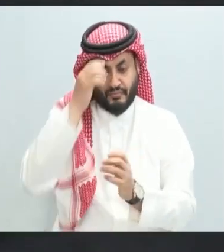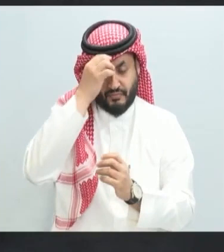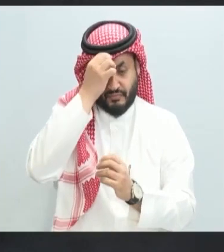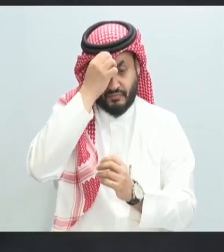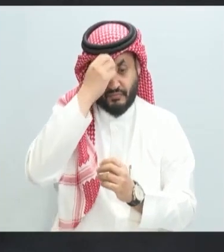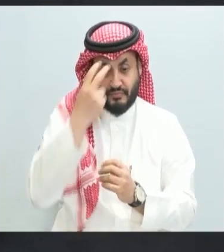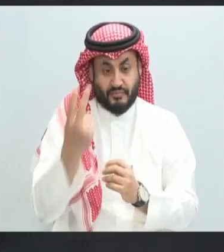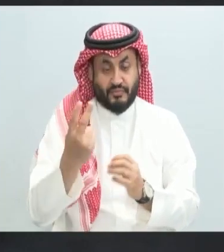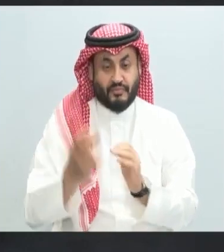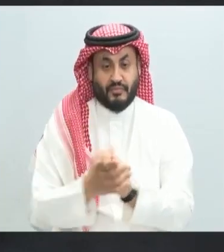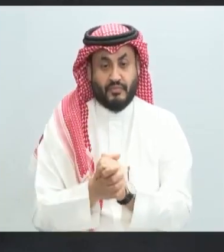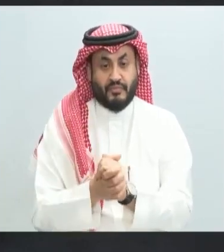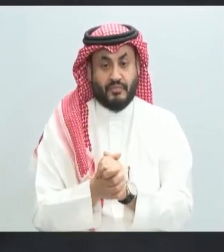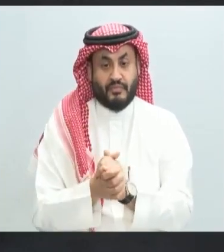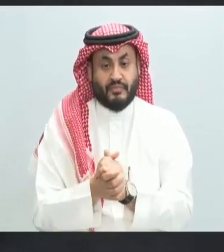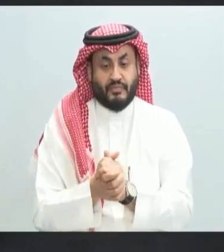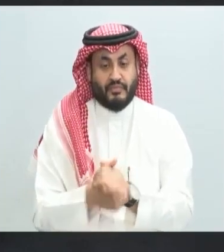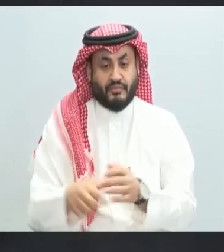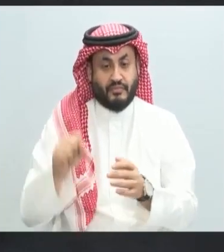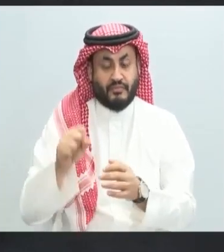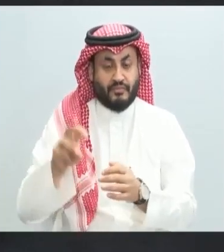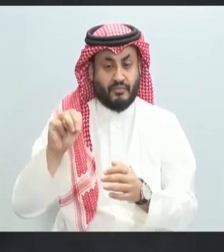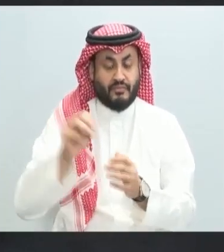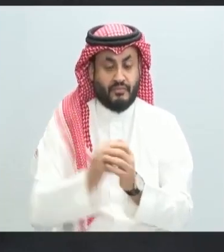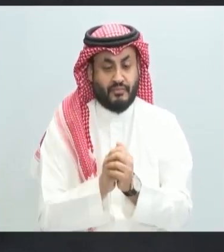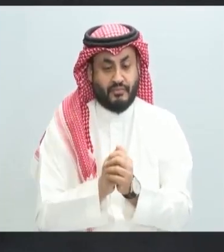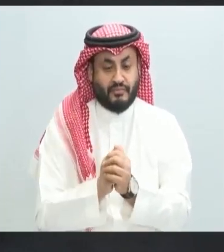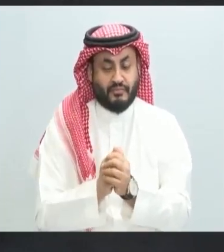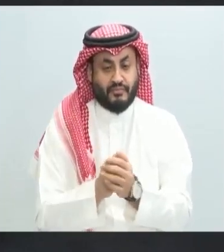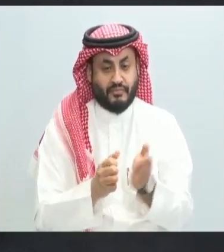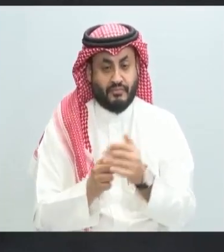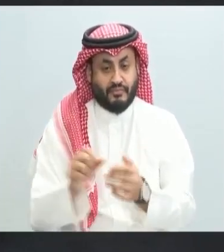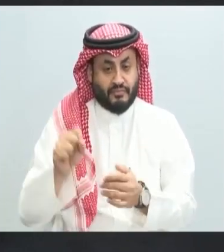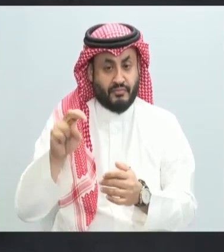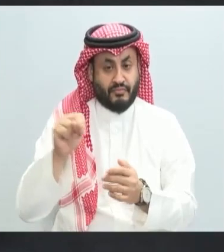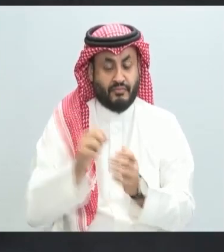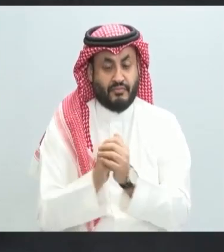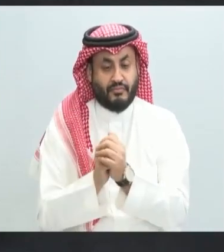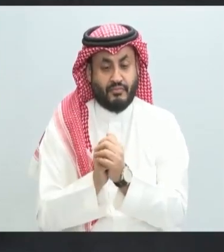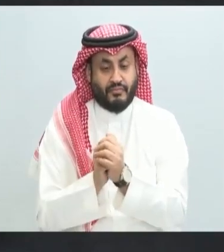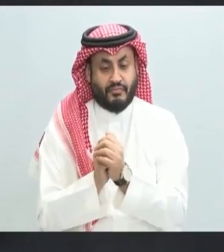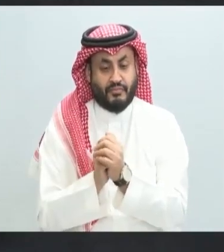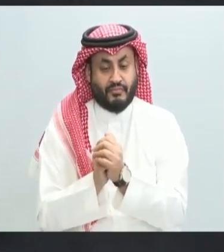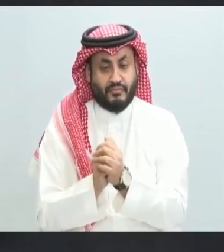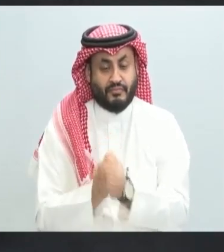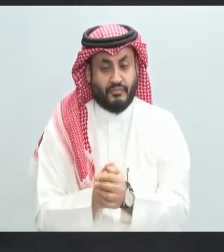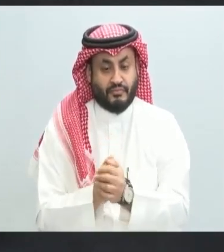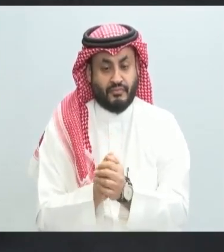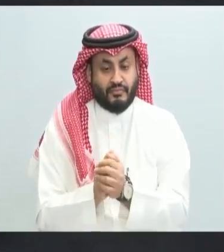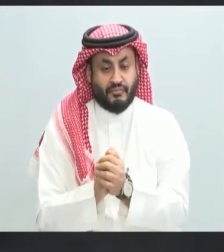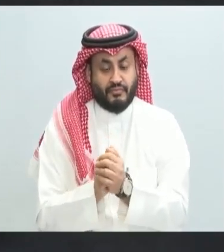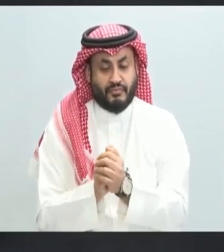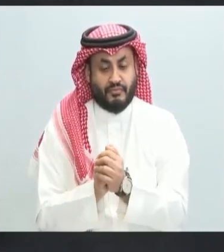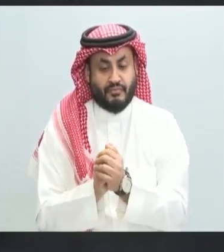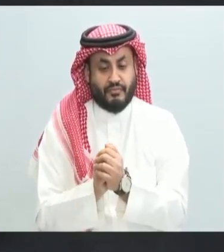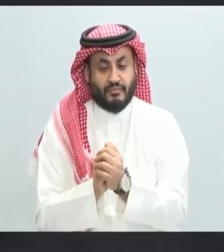them starts with S and M, and two of them starts with S and L. We listened